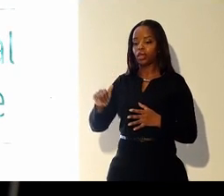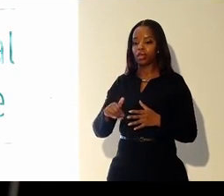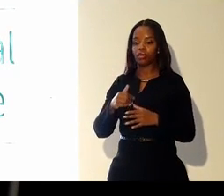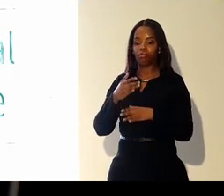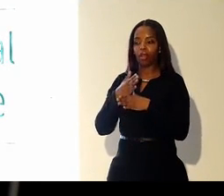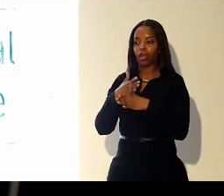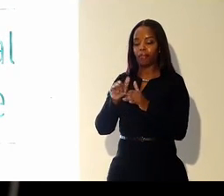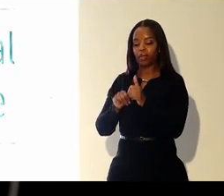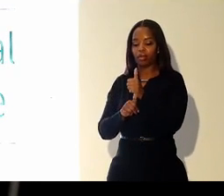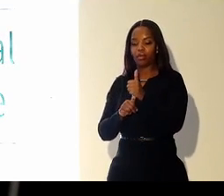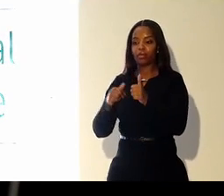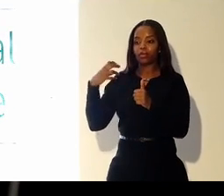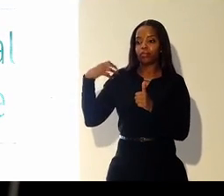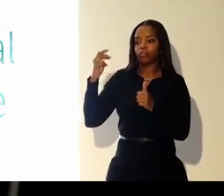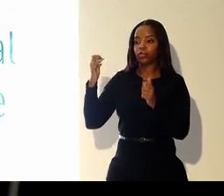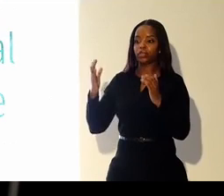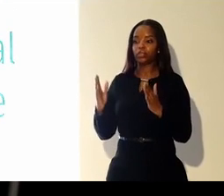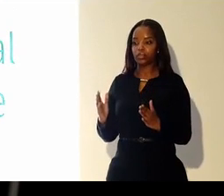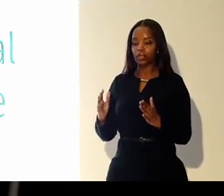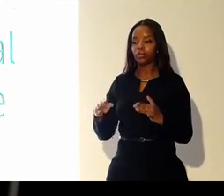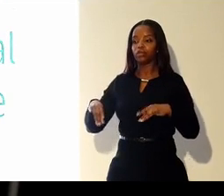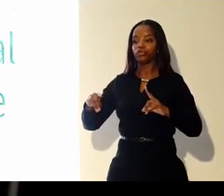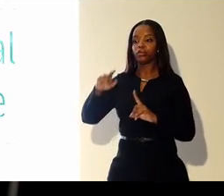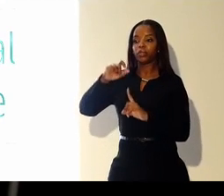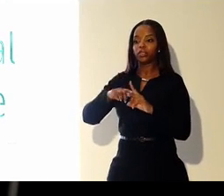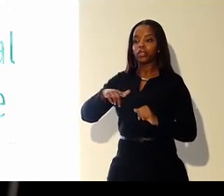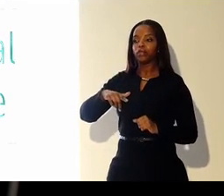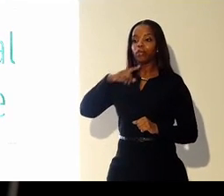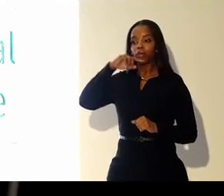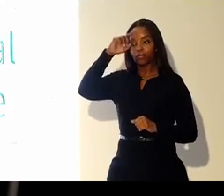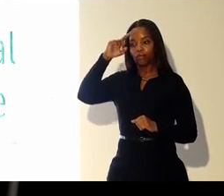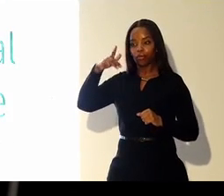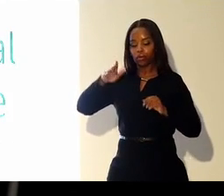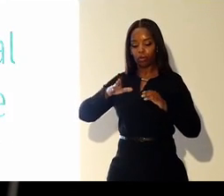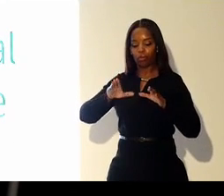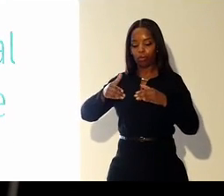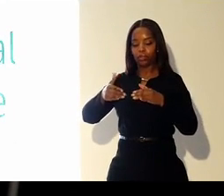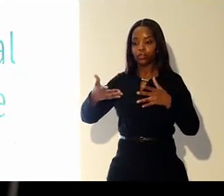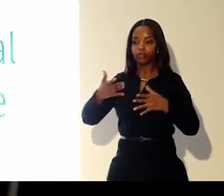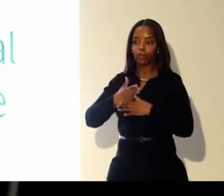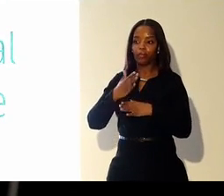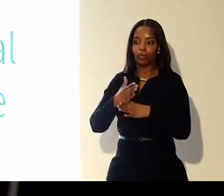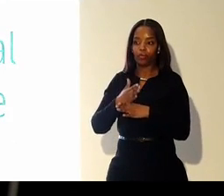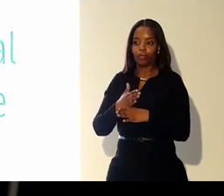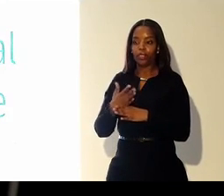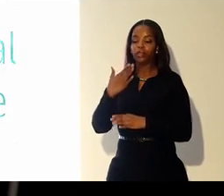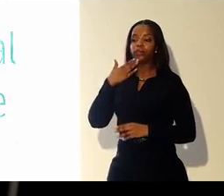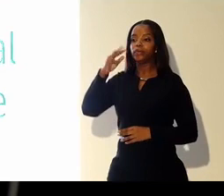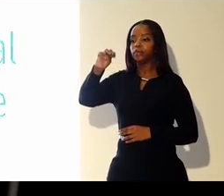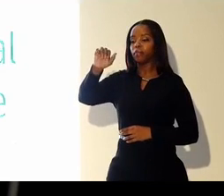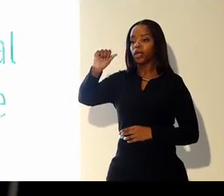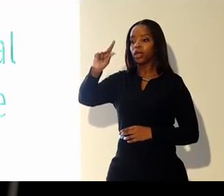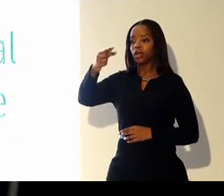Labour, Phumzile Mqhina, Chairperson of the Portfolio Committee on Employment and Labour, Honorable Makhosonke